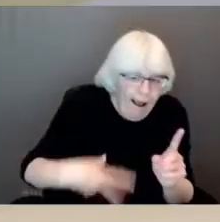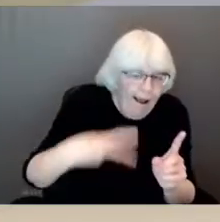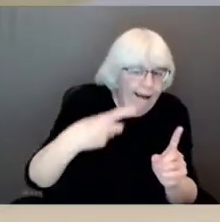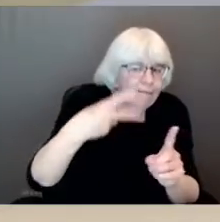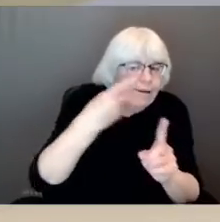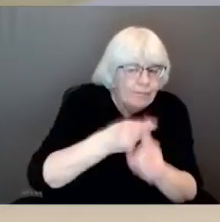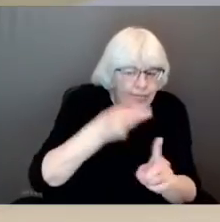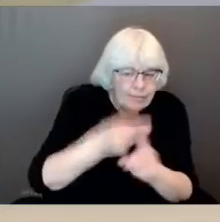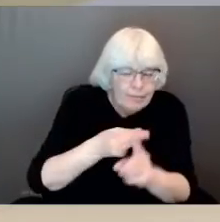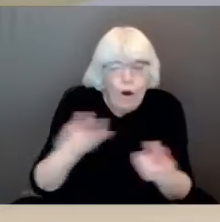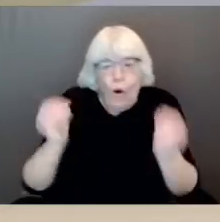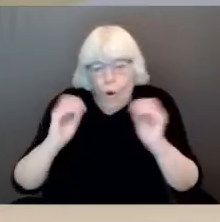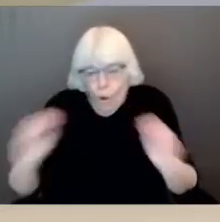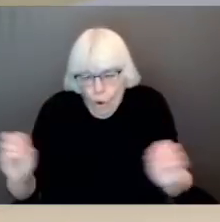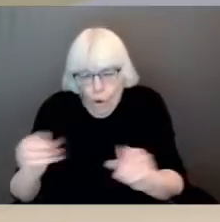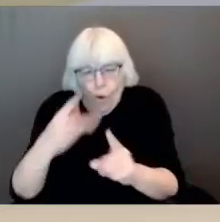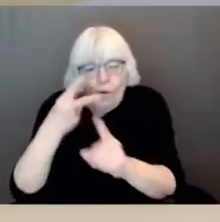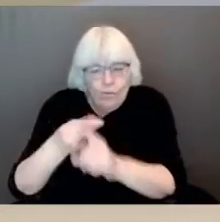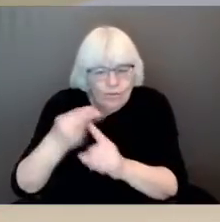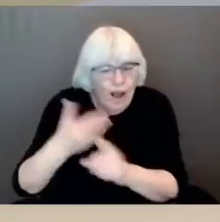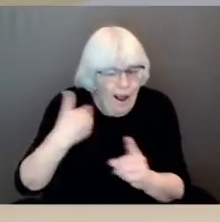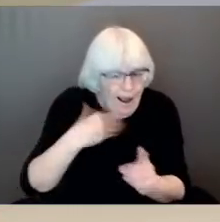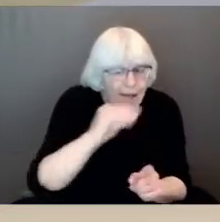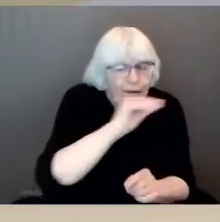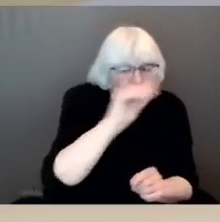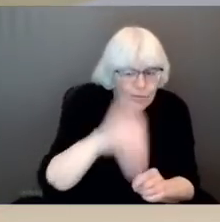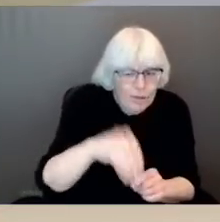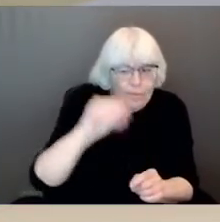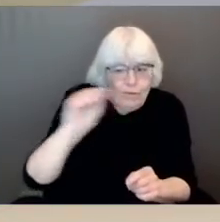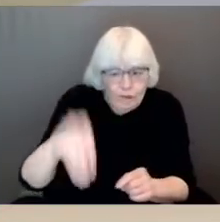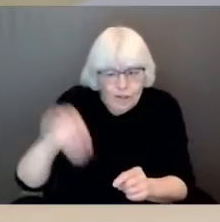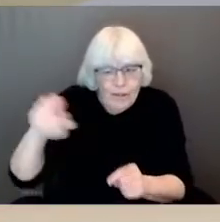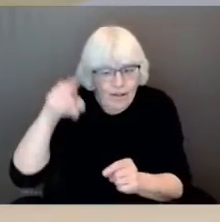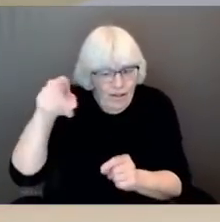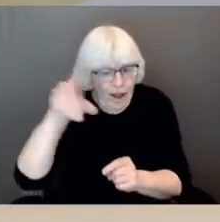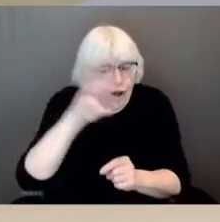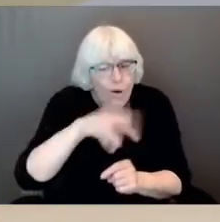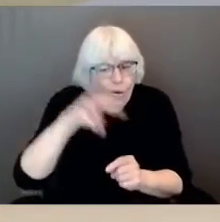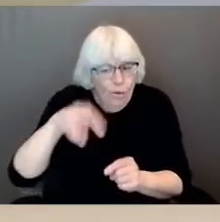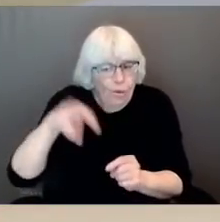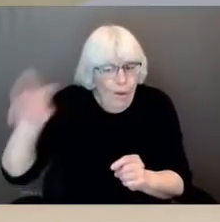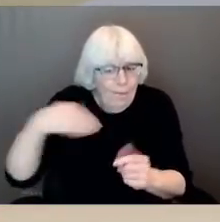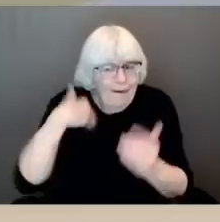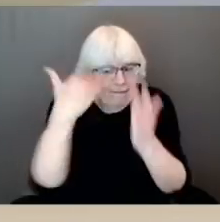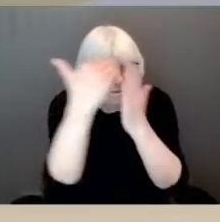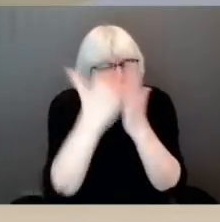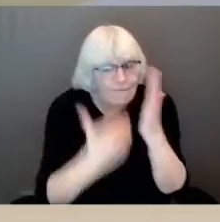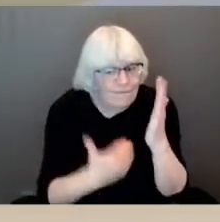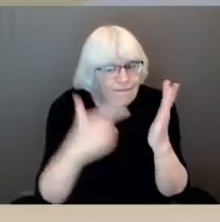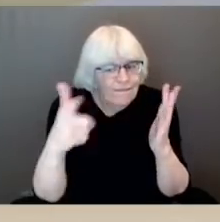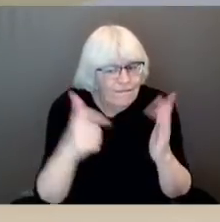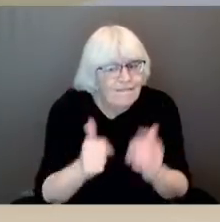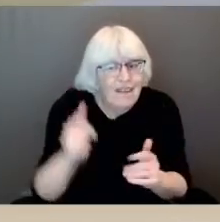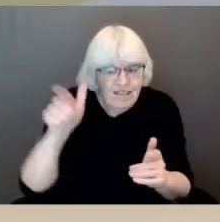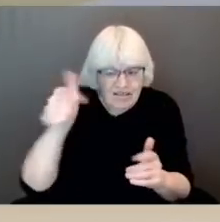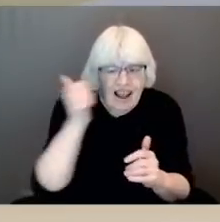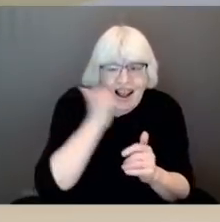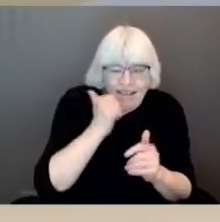the pandemic. I don't have the breakdown right in front of me. So all our numbers are also contributed to nationally as well.